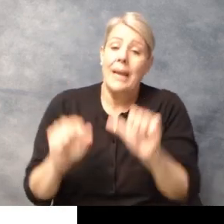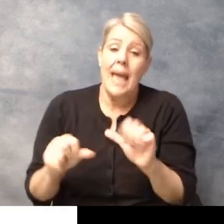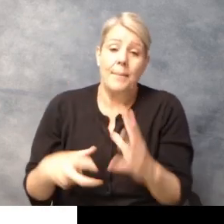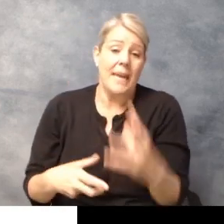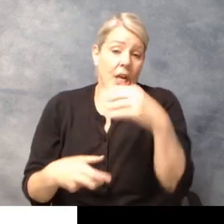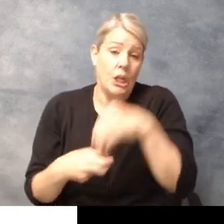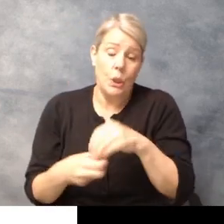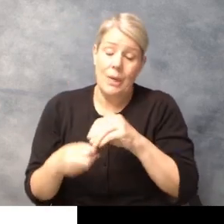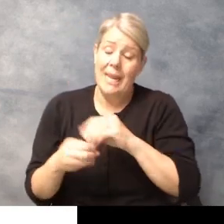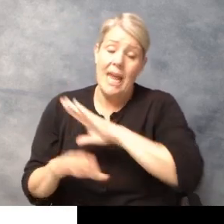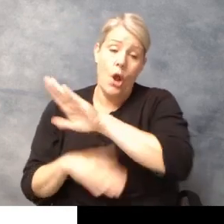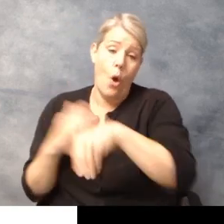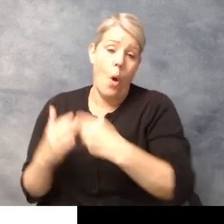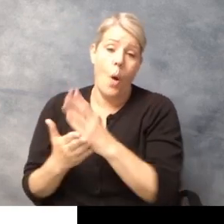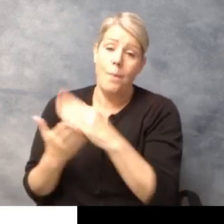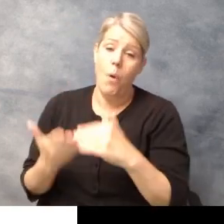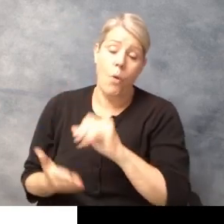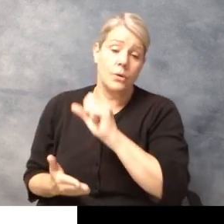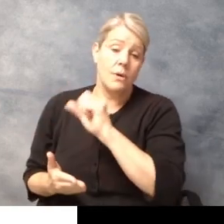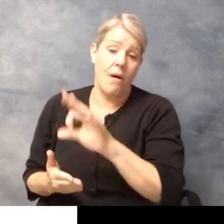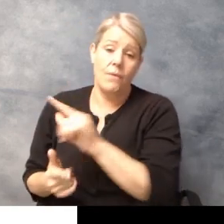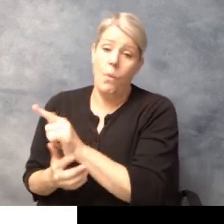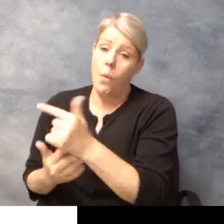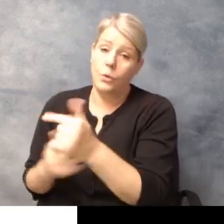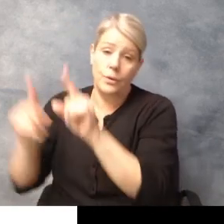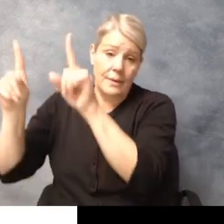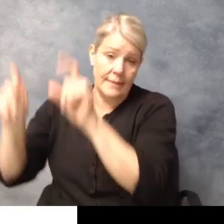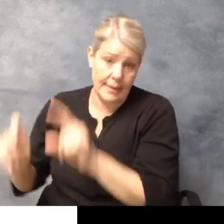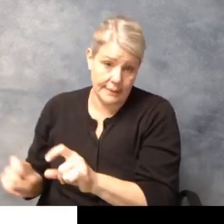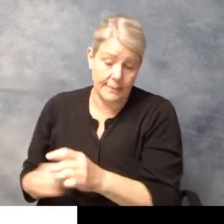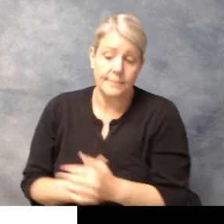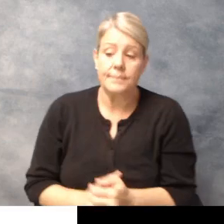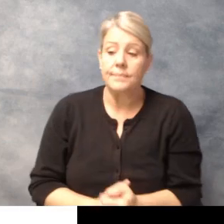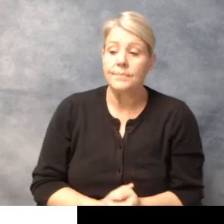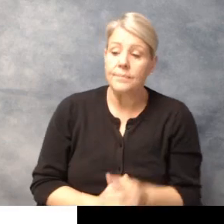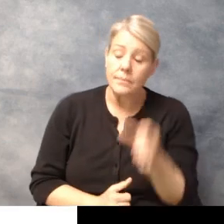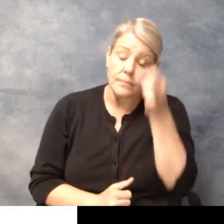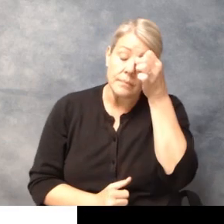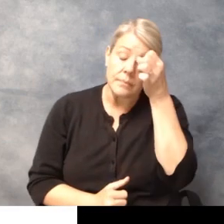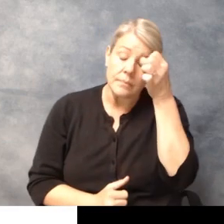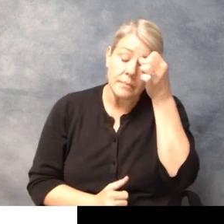assessment items on the alternate assessment.